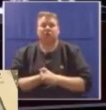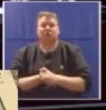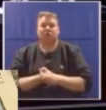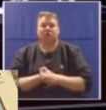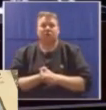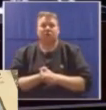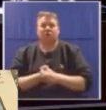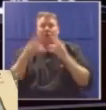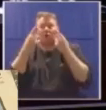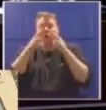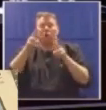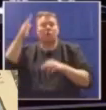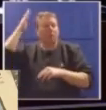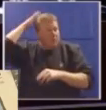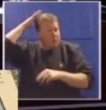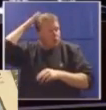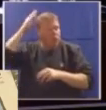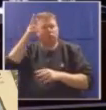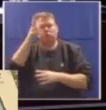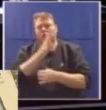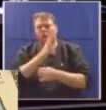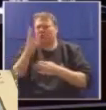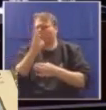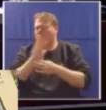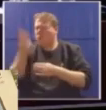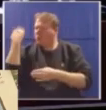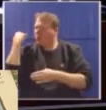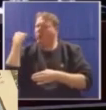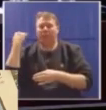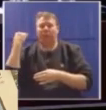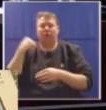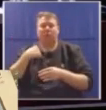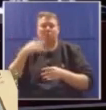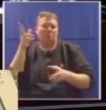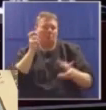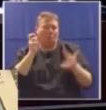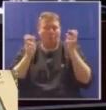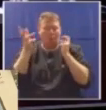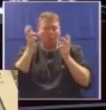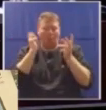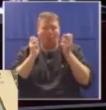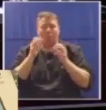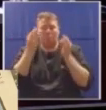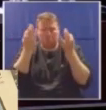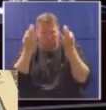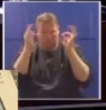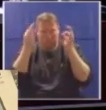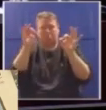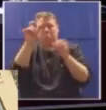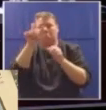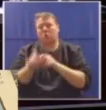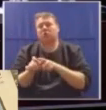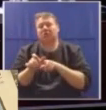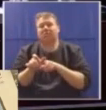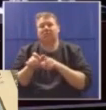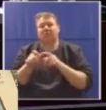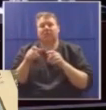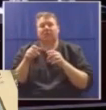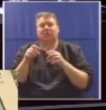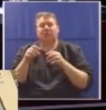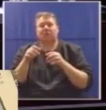Honorable Meshoe, 2-3 weeks ago, I had the occasion to listen to experts at the Presidential